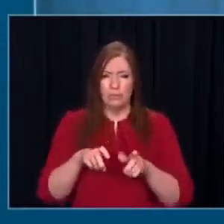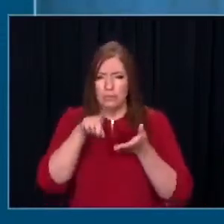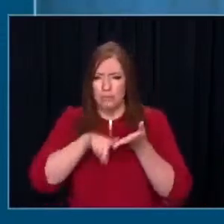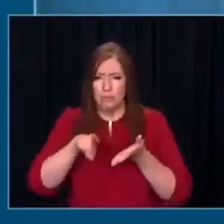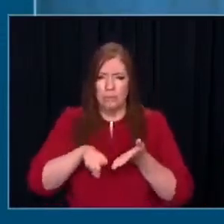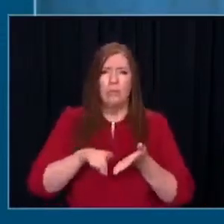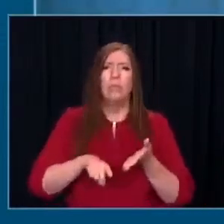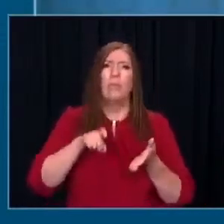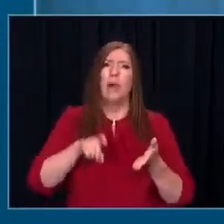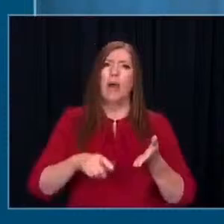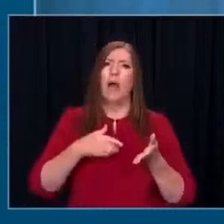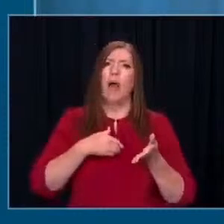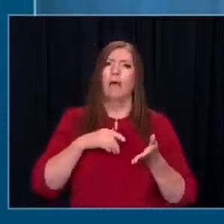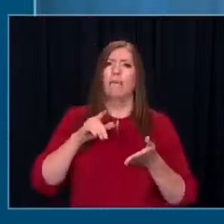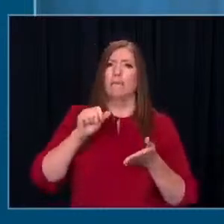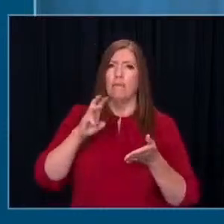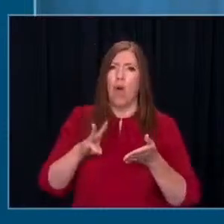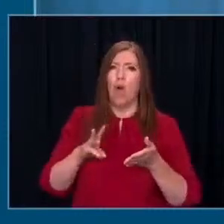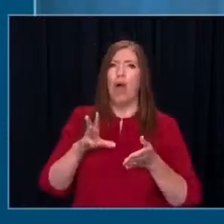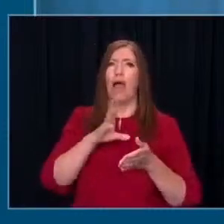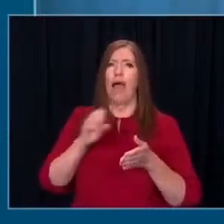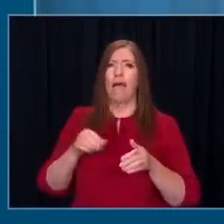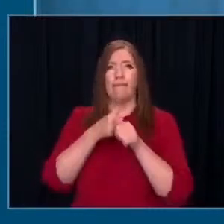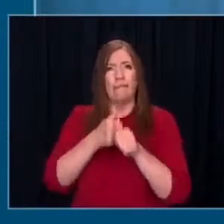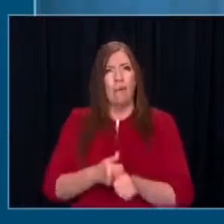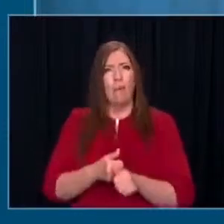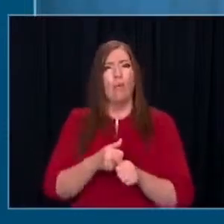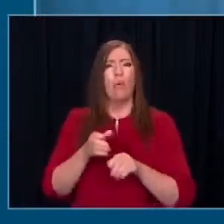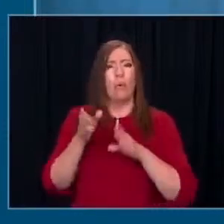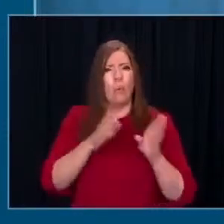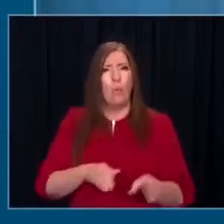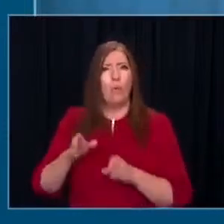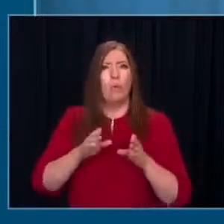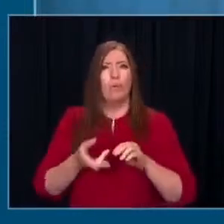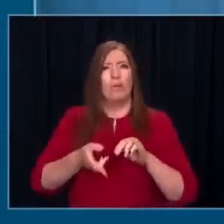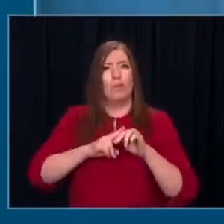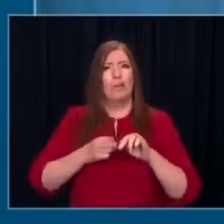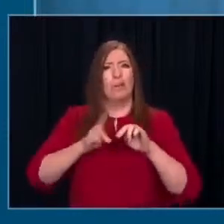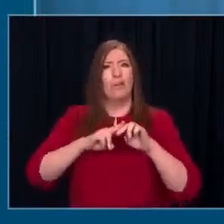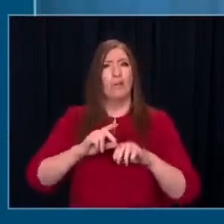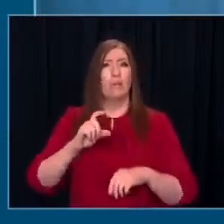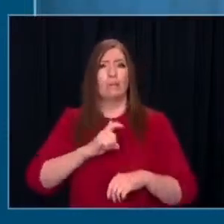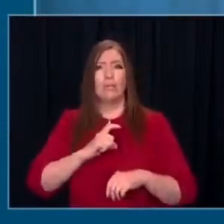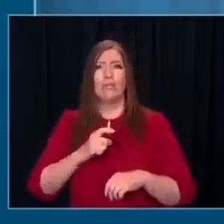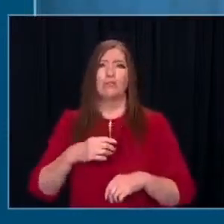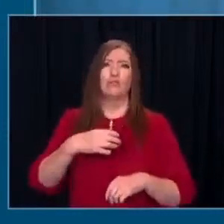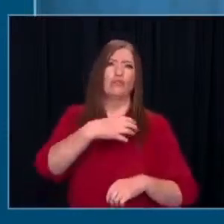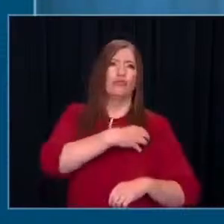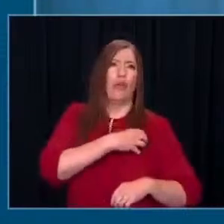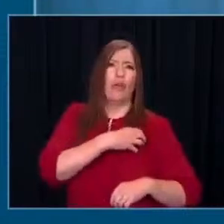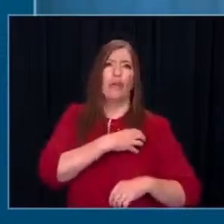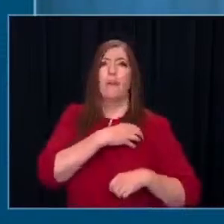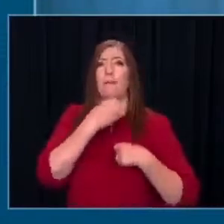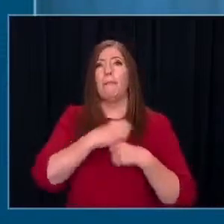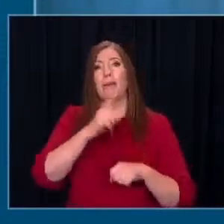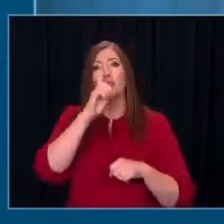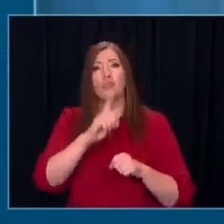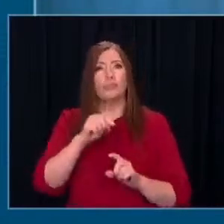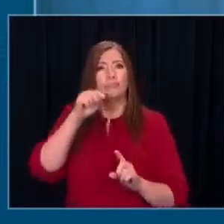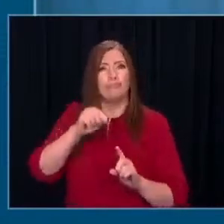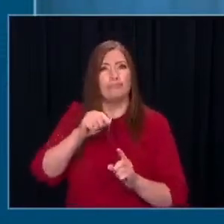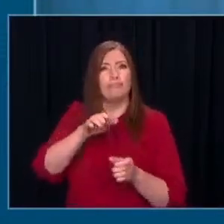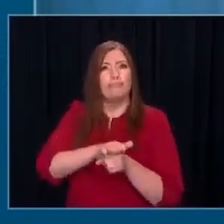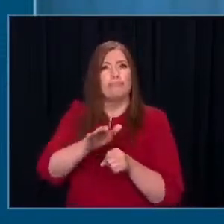have law and order. So we need to increase police, sheriffs, and make sure that they have the